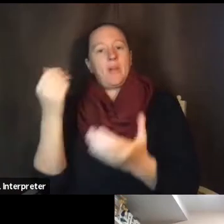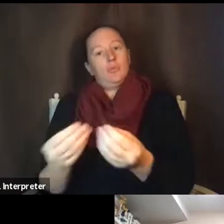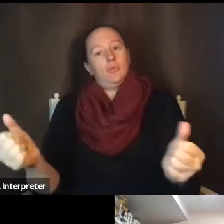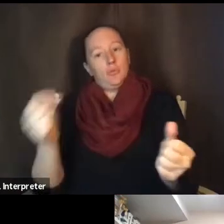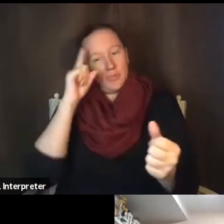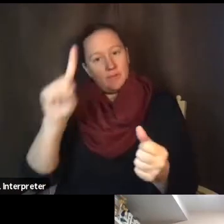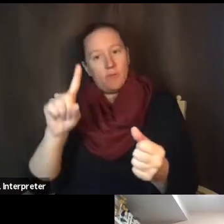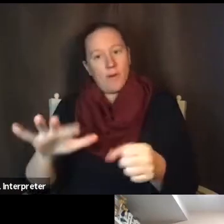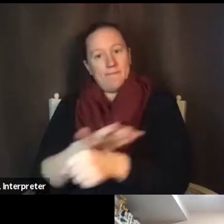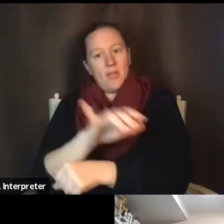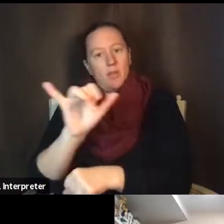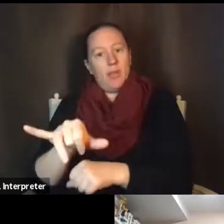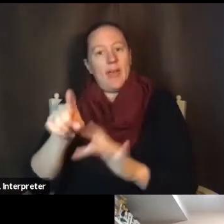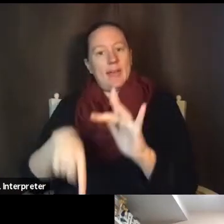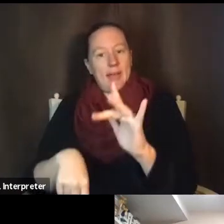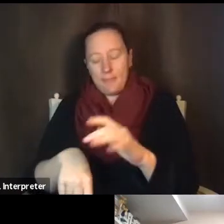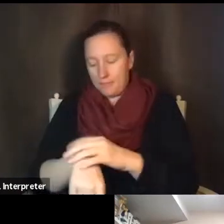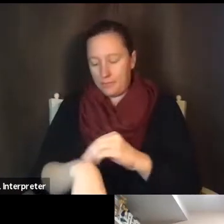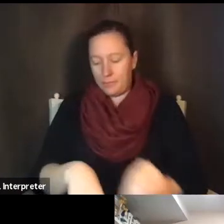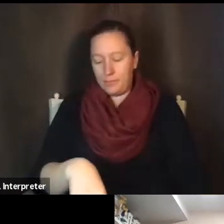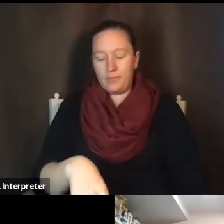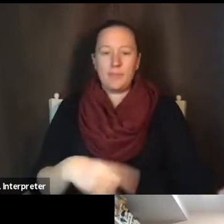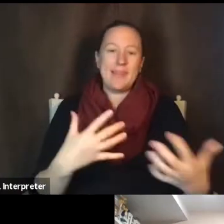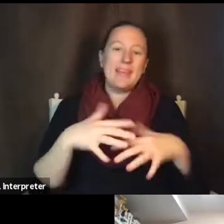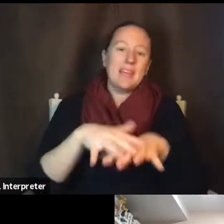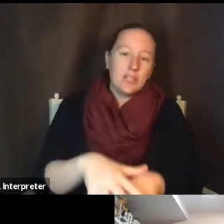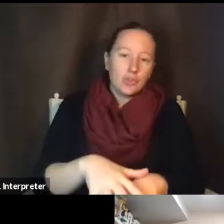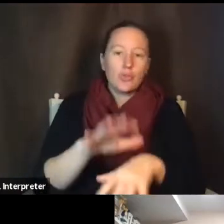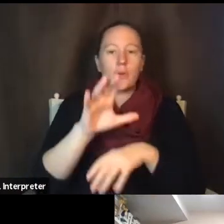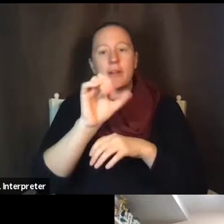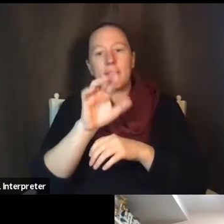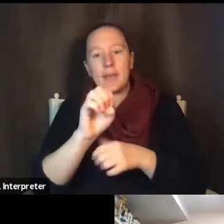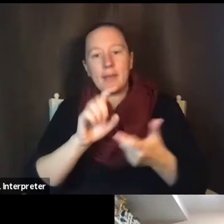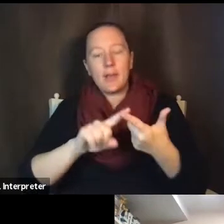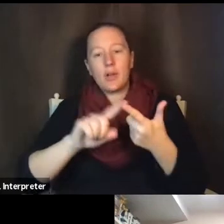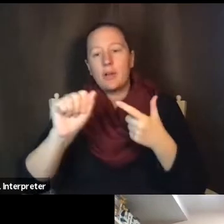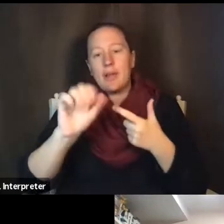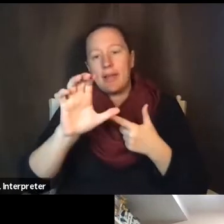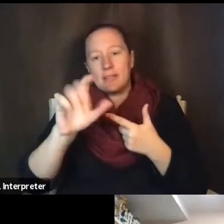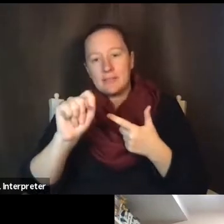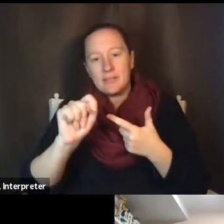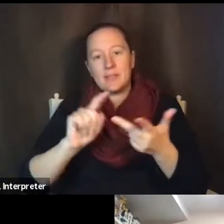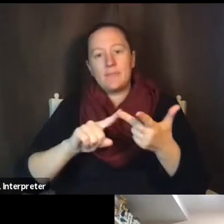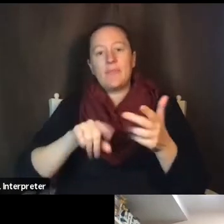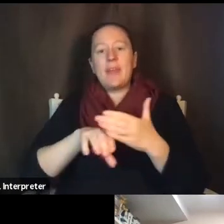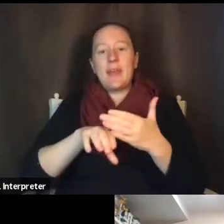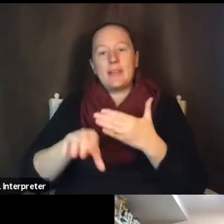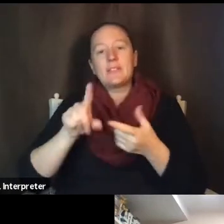gaps. So this included integrated care, ACT, and access to